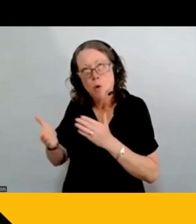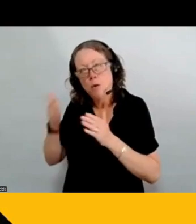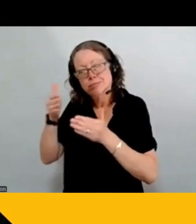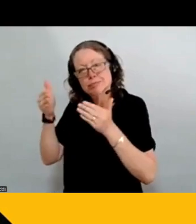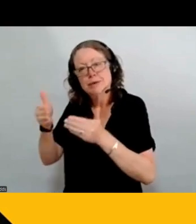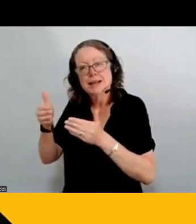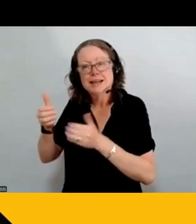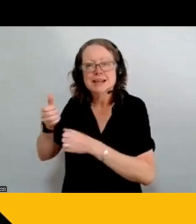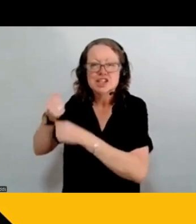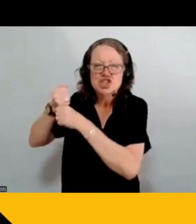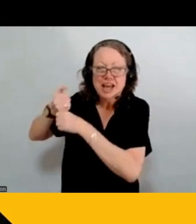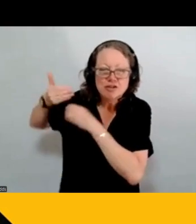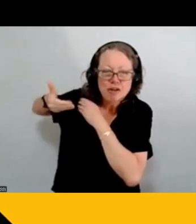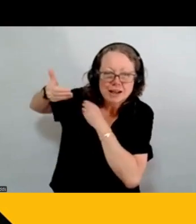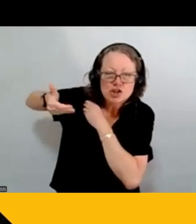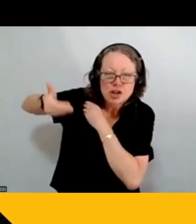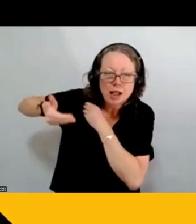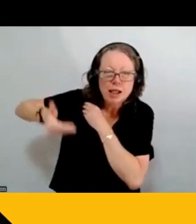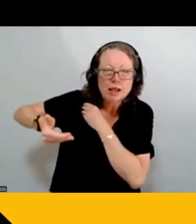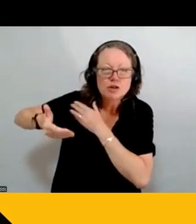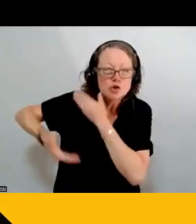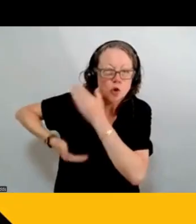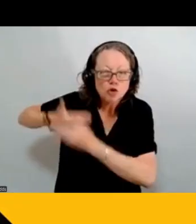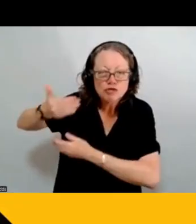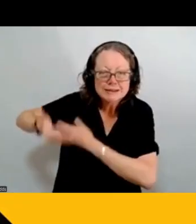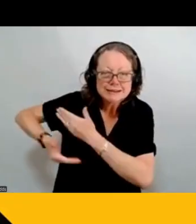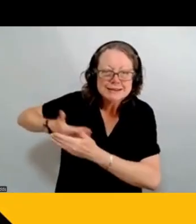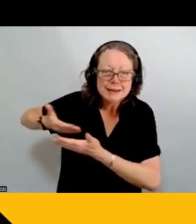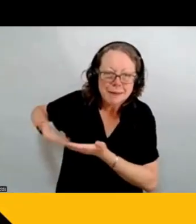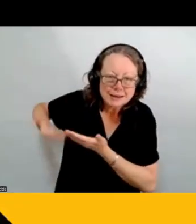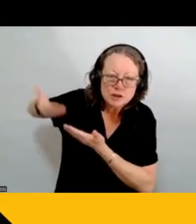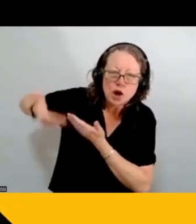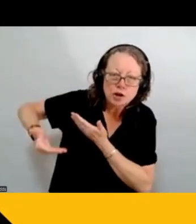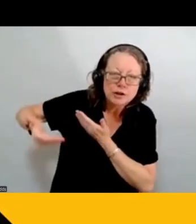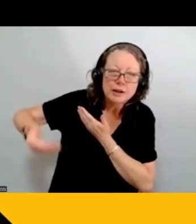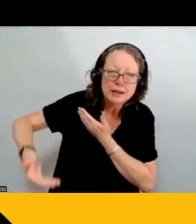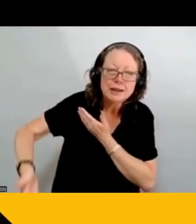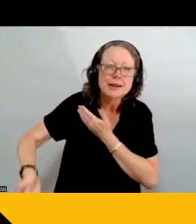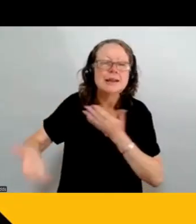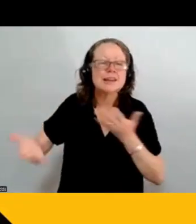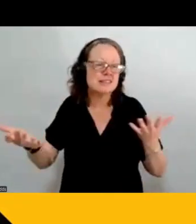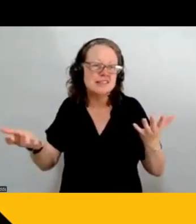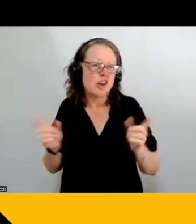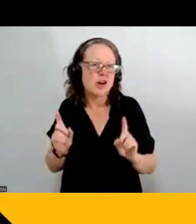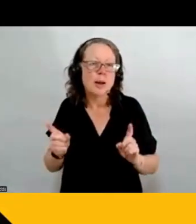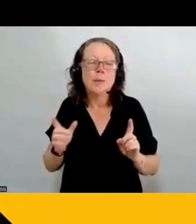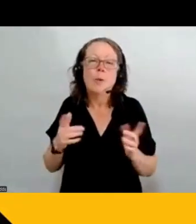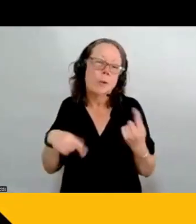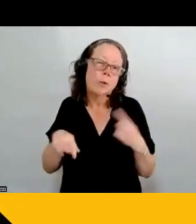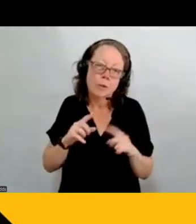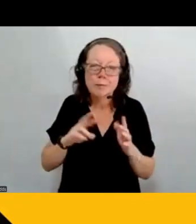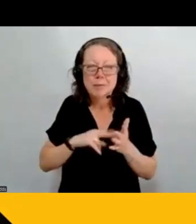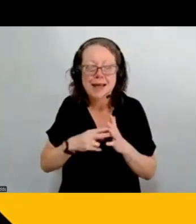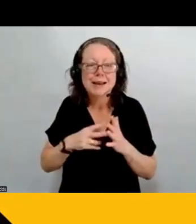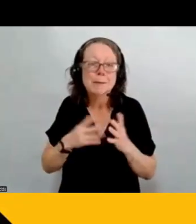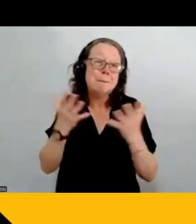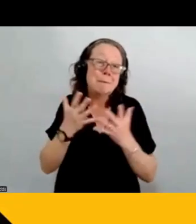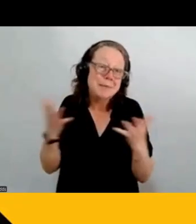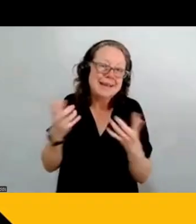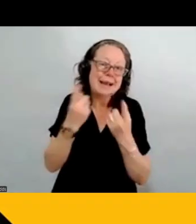between them. So we're kind of riffing off the day, but also having a big Mexican hoopla on the 1st of November as